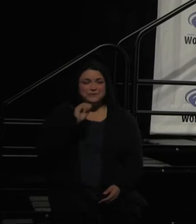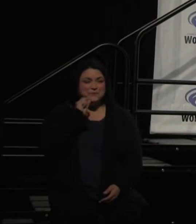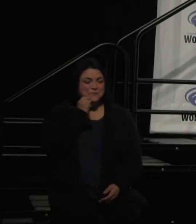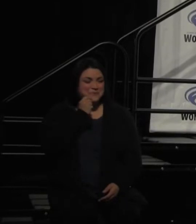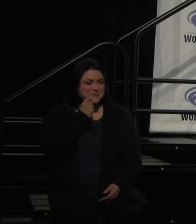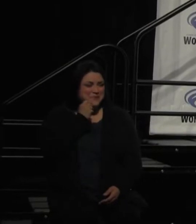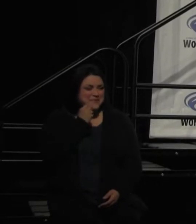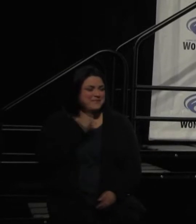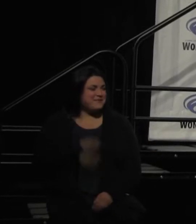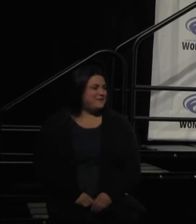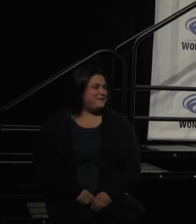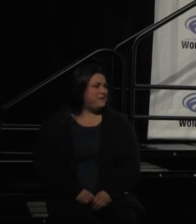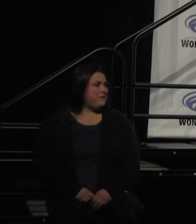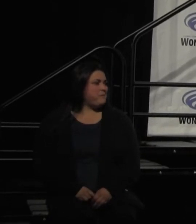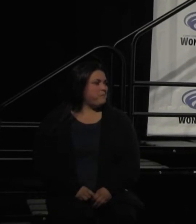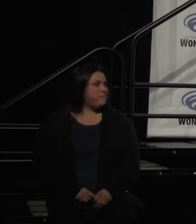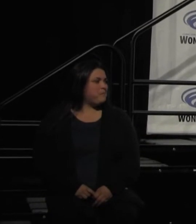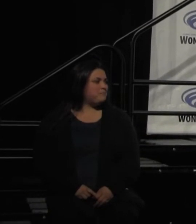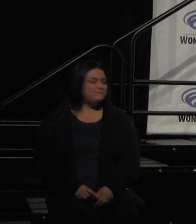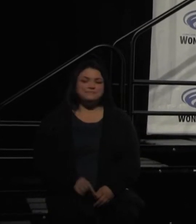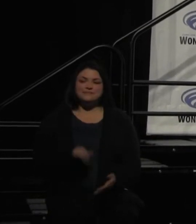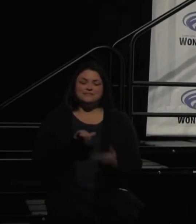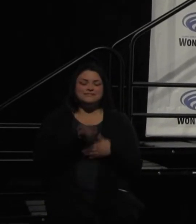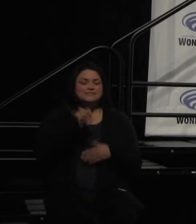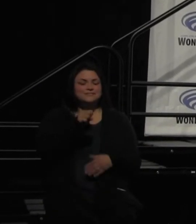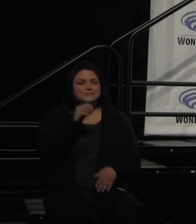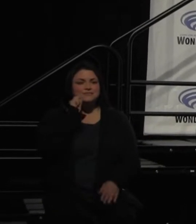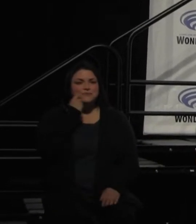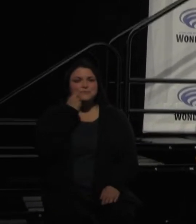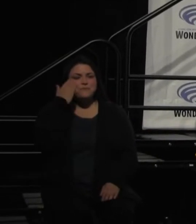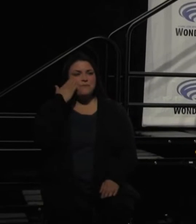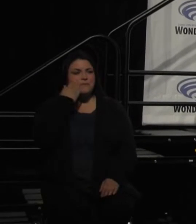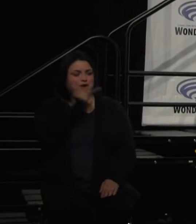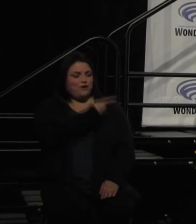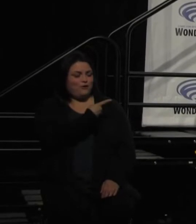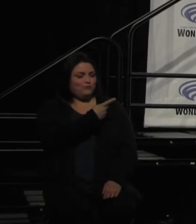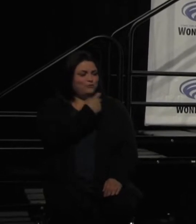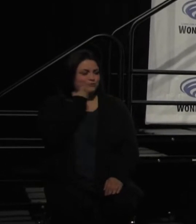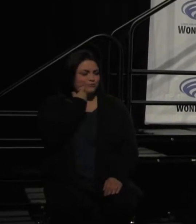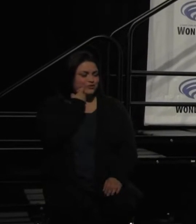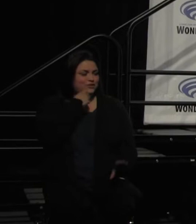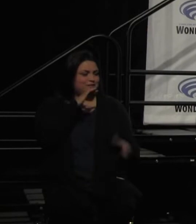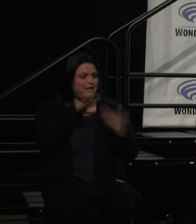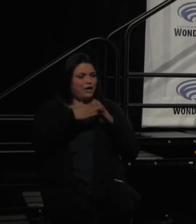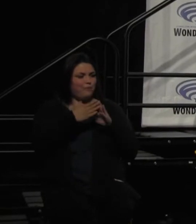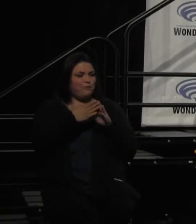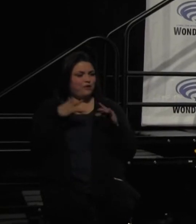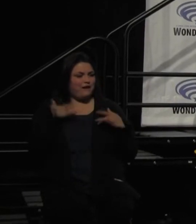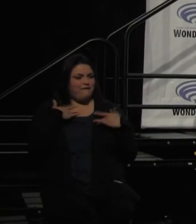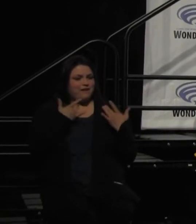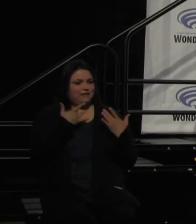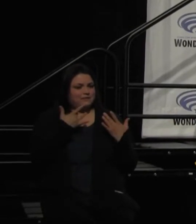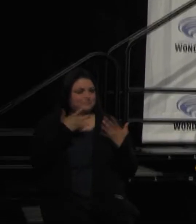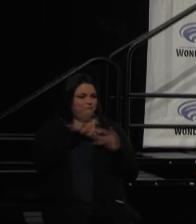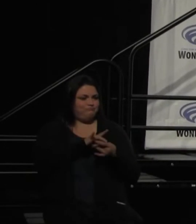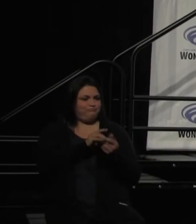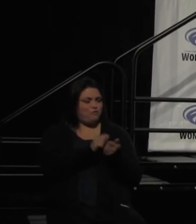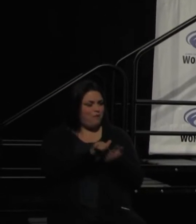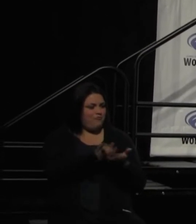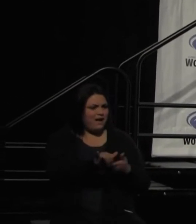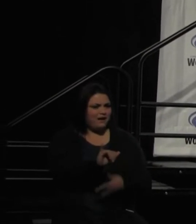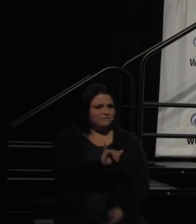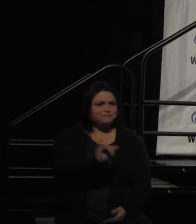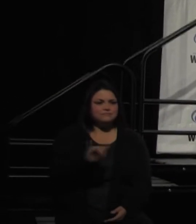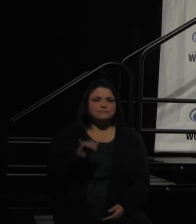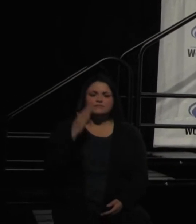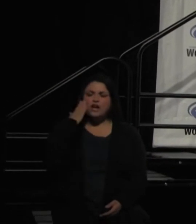Cool. That's so cool, man. I know you guys just did like community events and stuff surrounding that as well. You know what